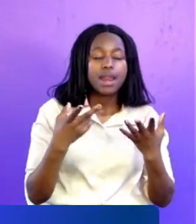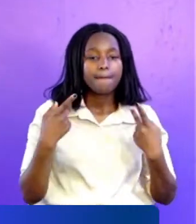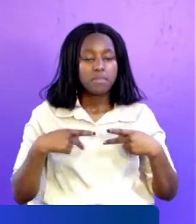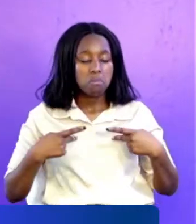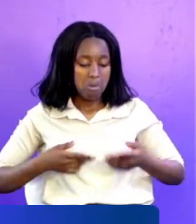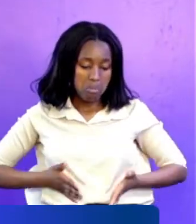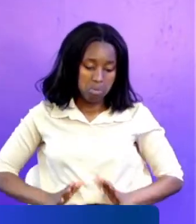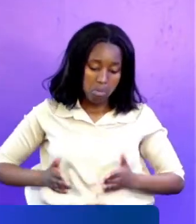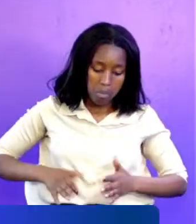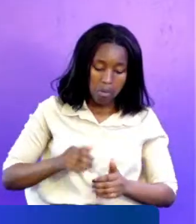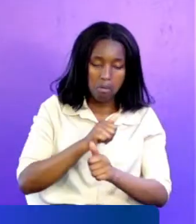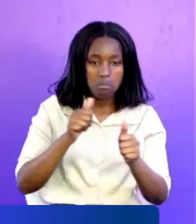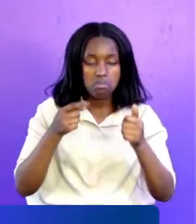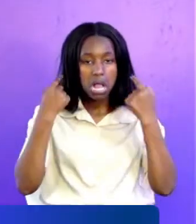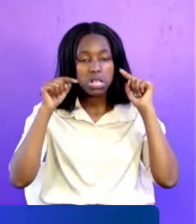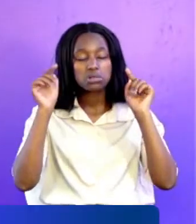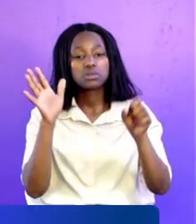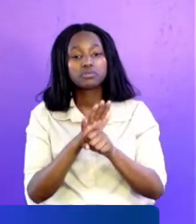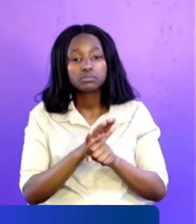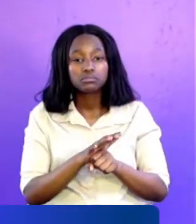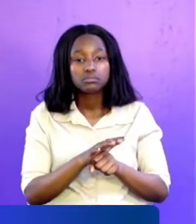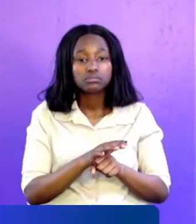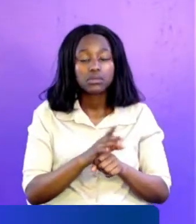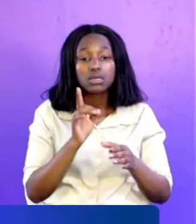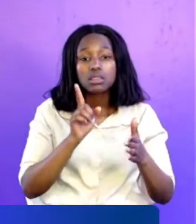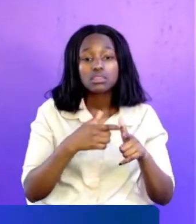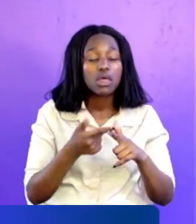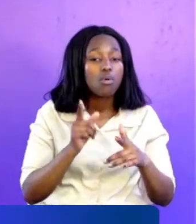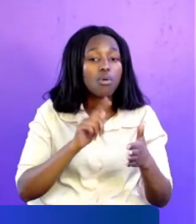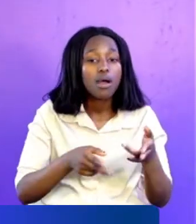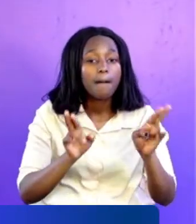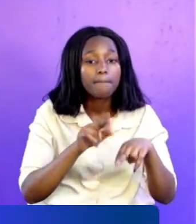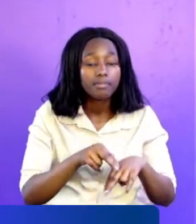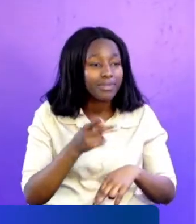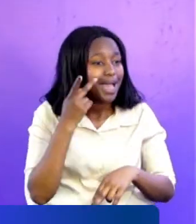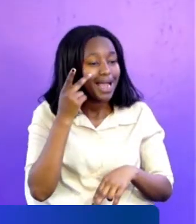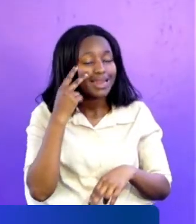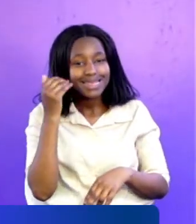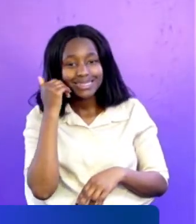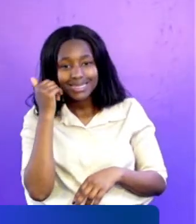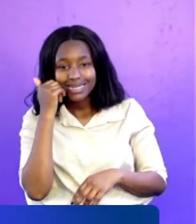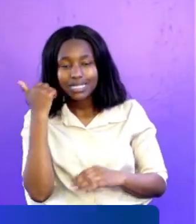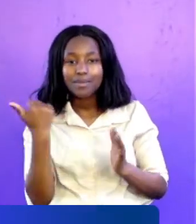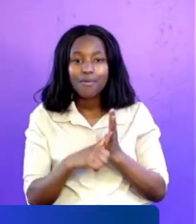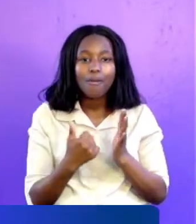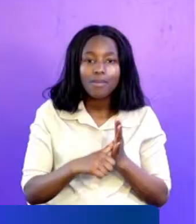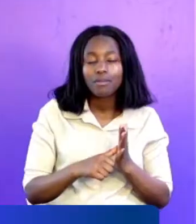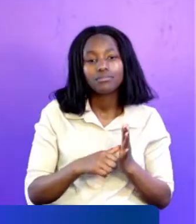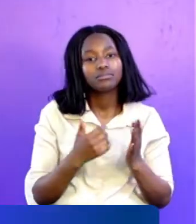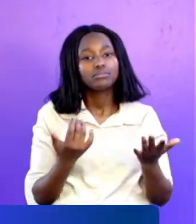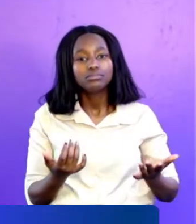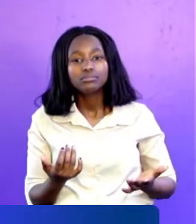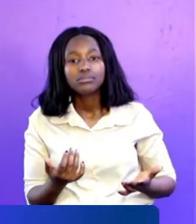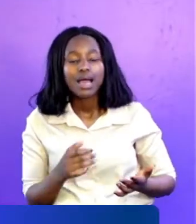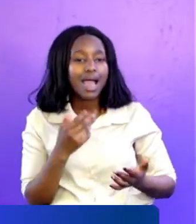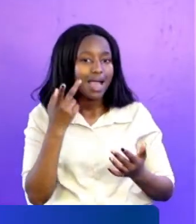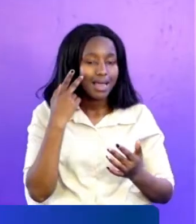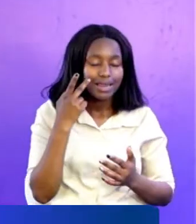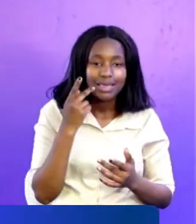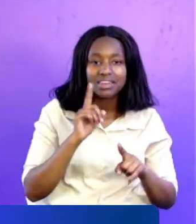mortality rate, isn't it? Go and look at disease prevalences like diabetes. I sit in the board of the Archdiocese of